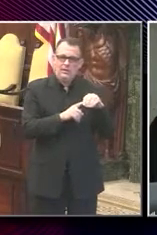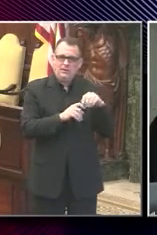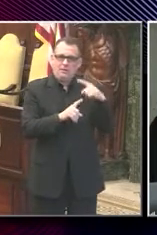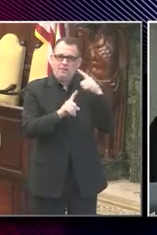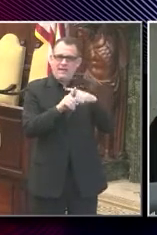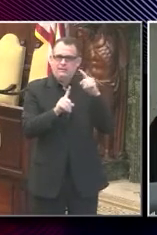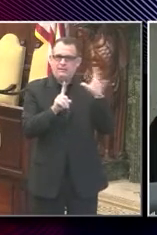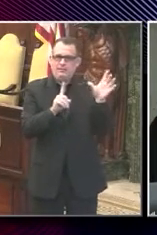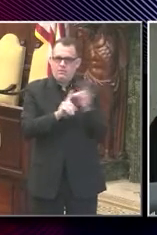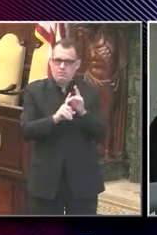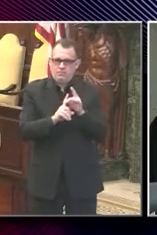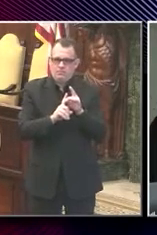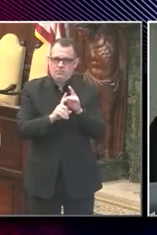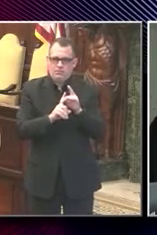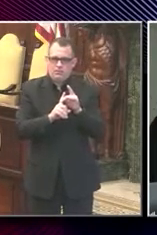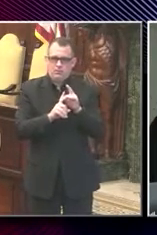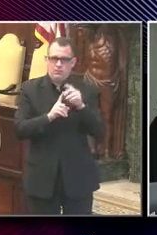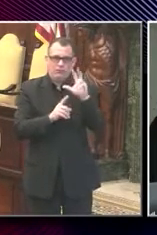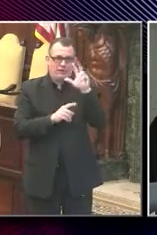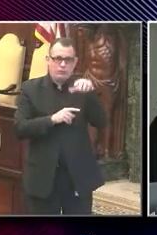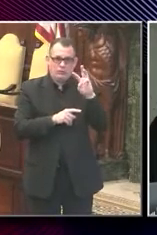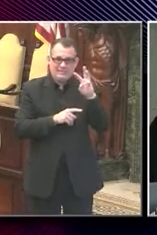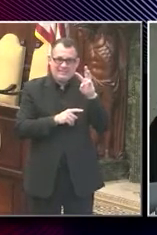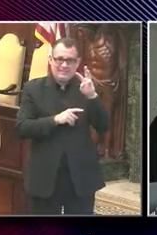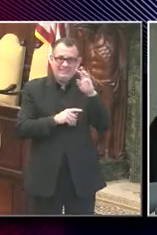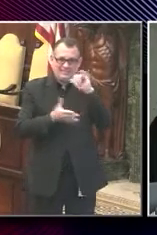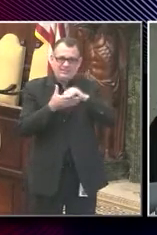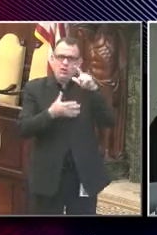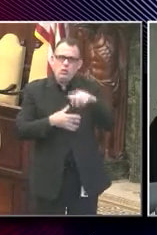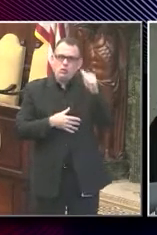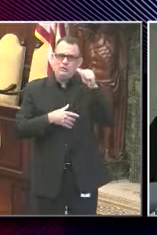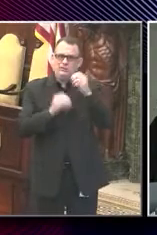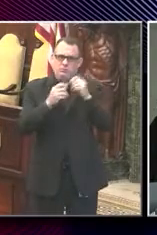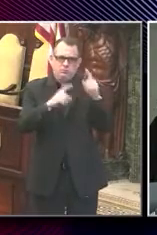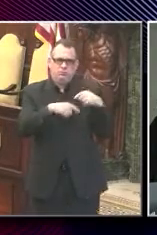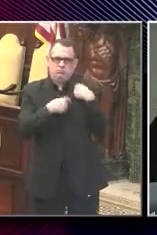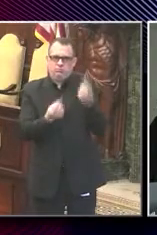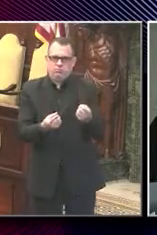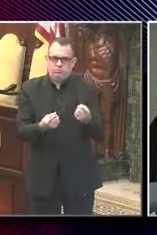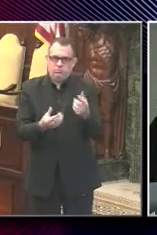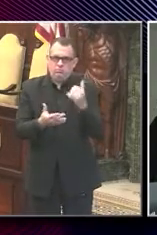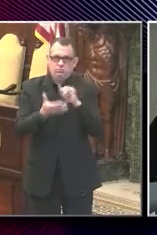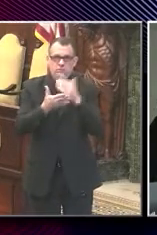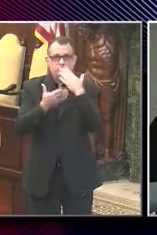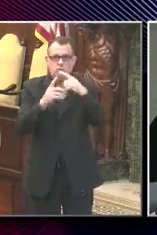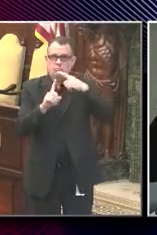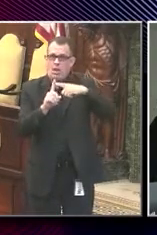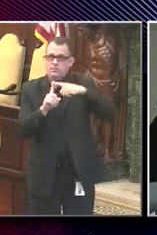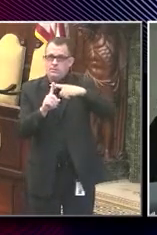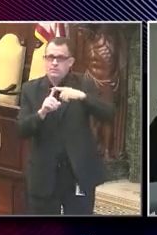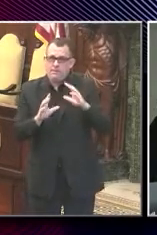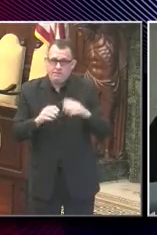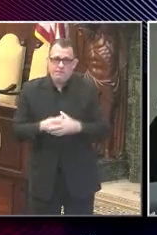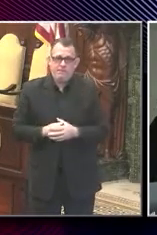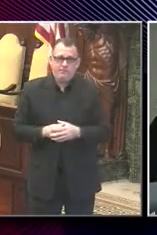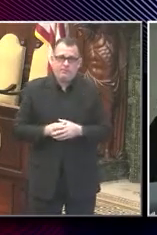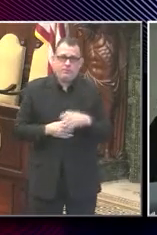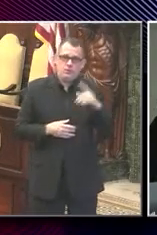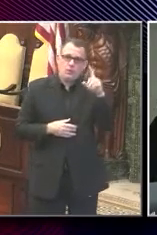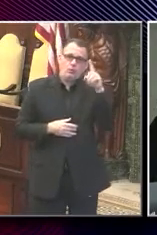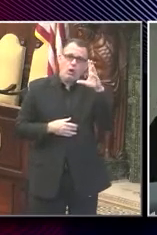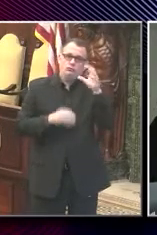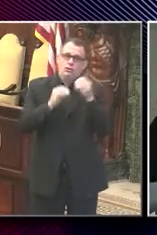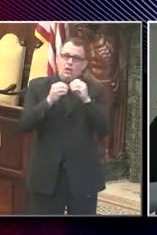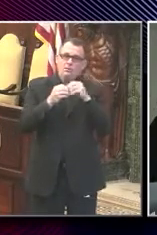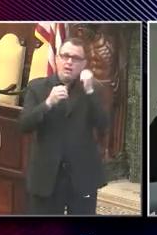is lower than the percent positivity we've seen in the past. That's a good sign. In the past 2 days, we've been at just over 100 cases per day. That's lower